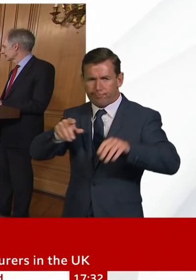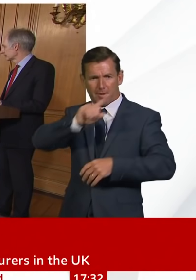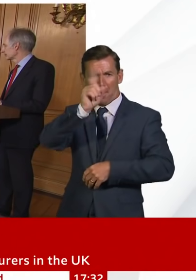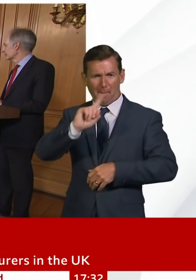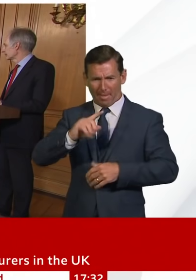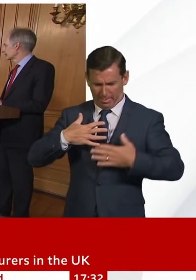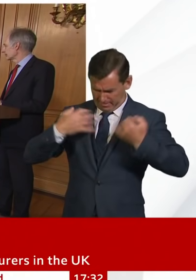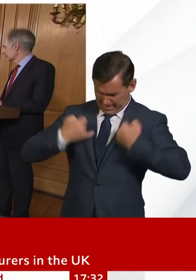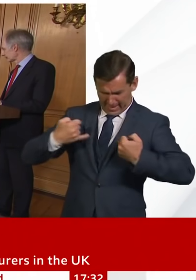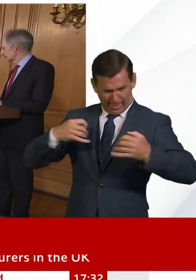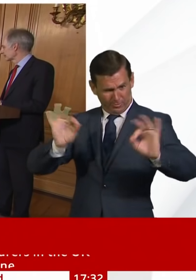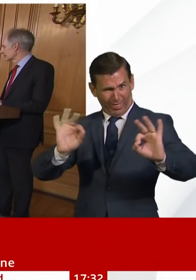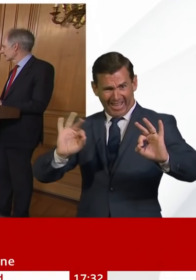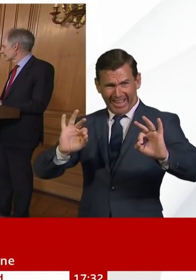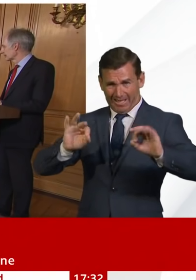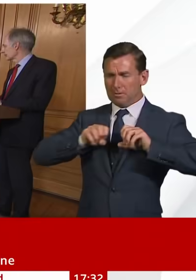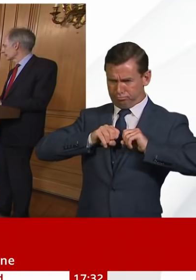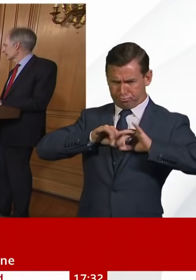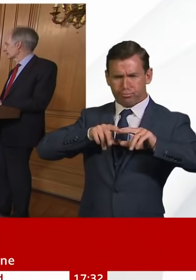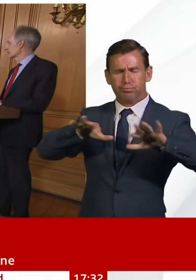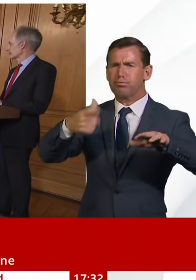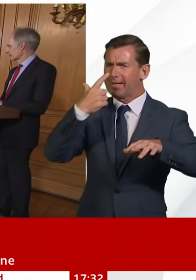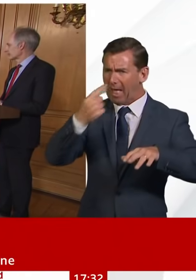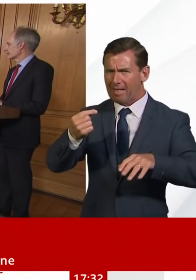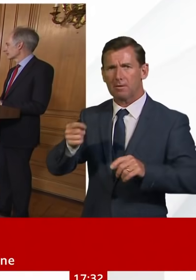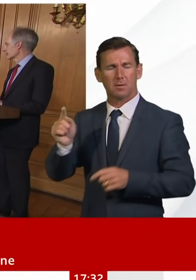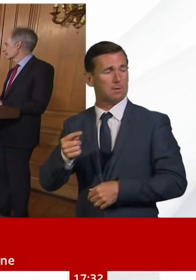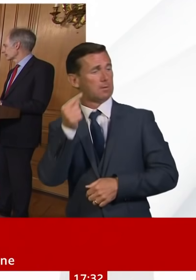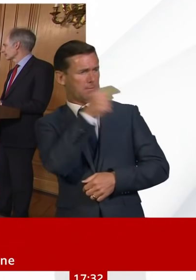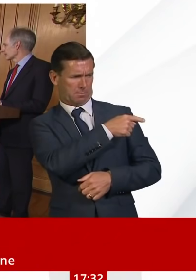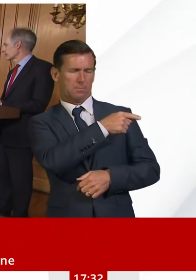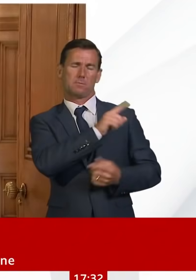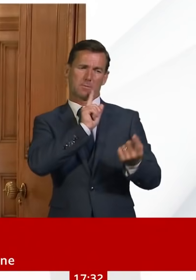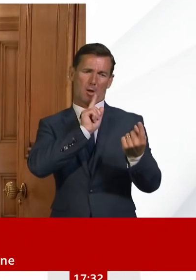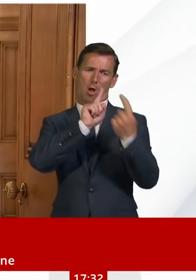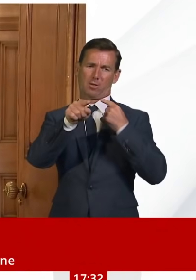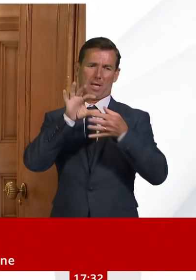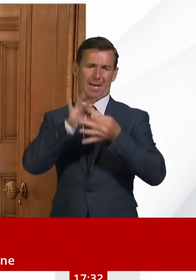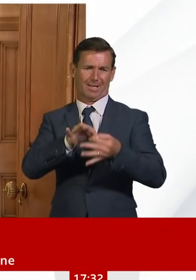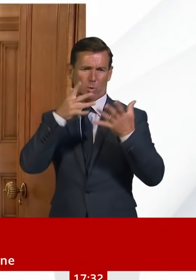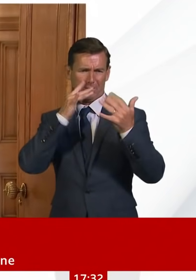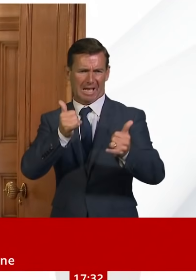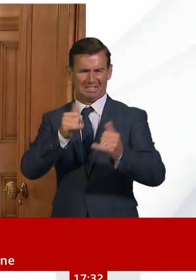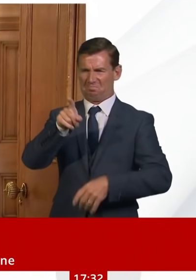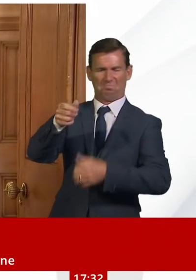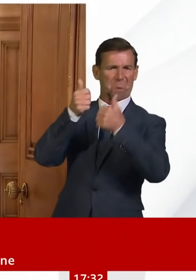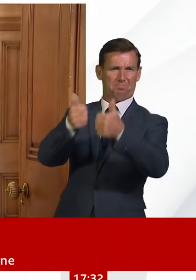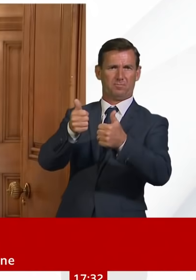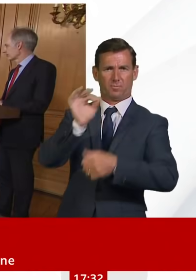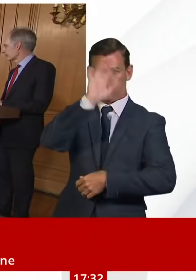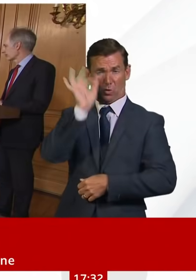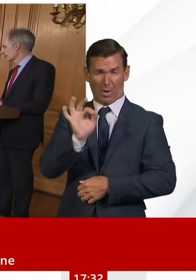particular, and then John Newton to answer the question on the testing. But these are exactly the right scientific questions that we are also grappling